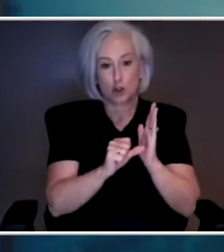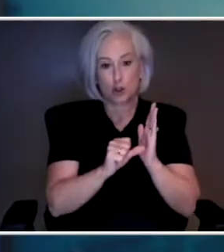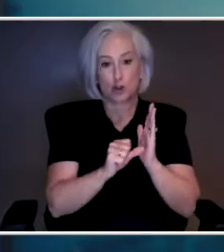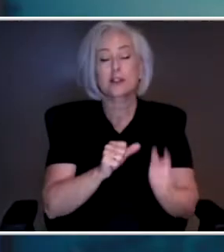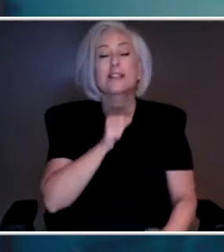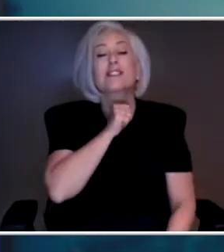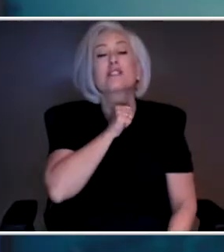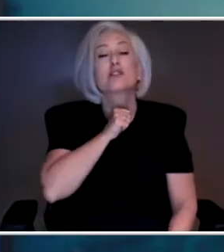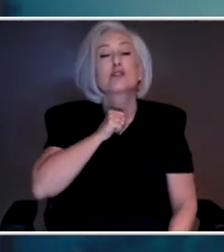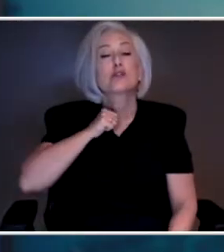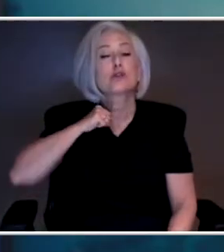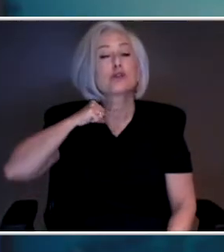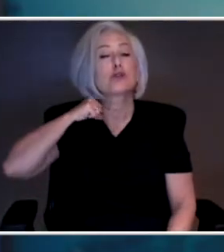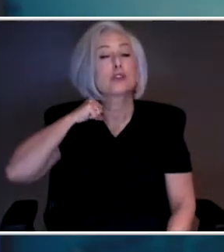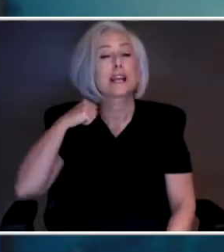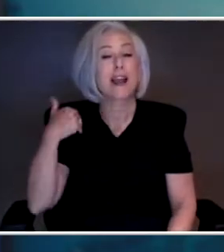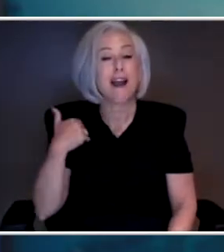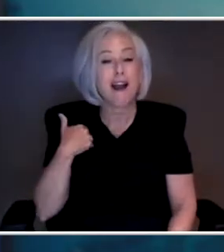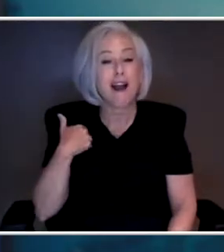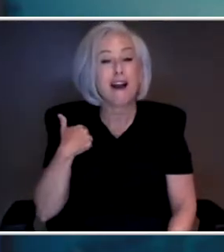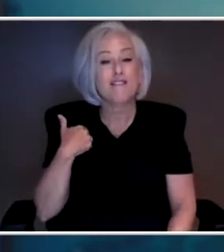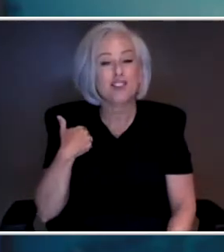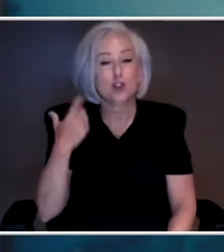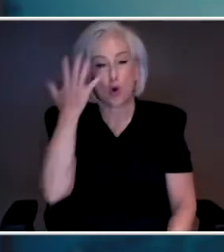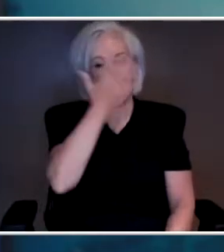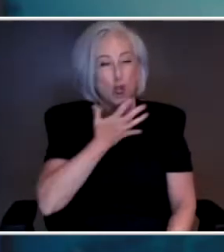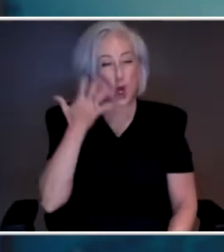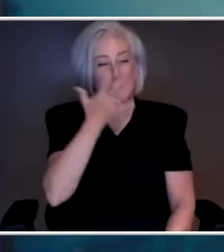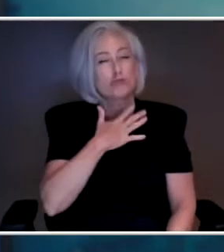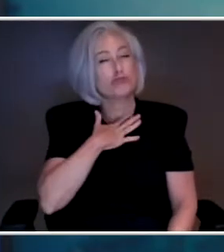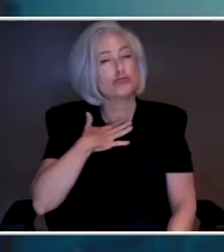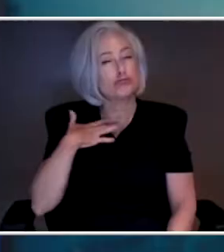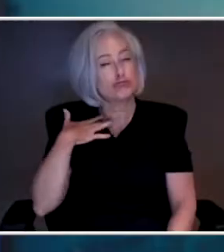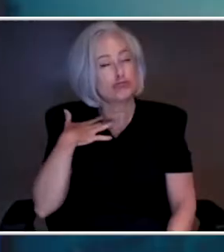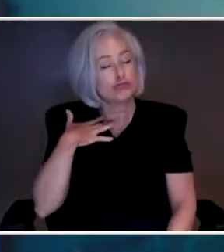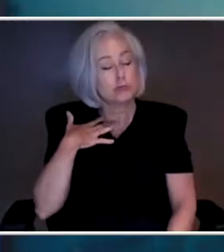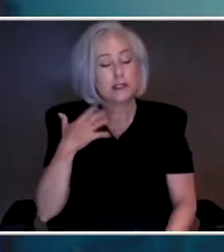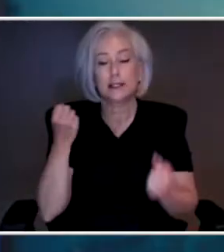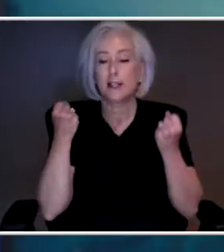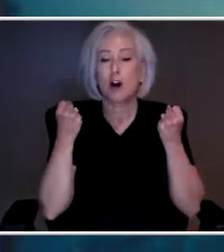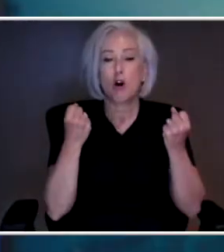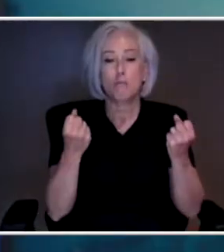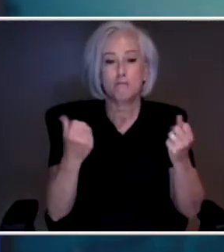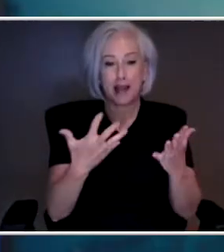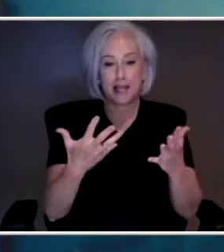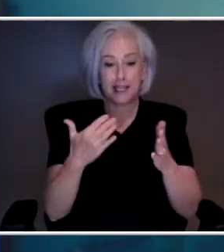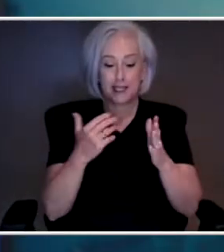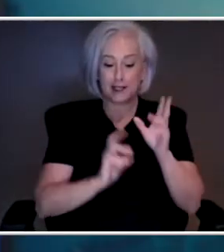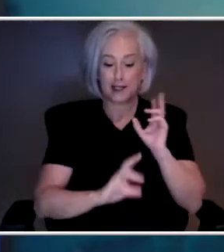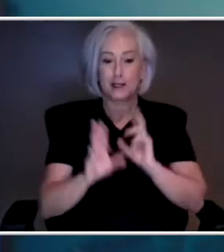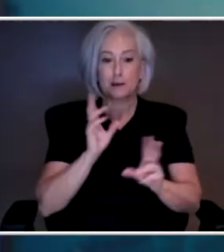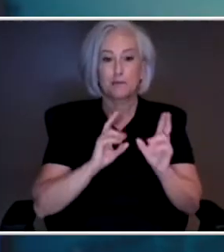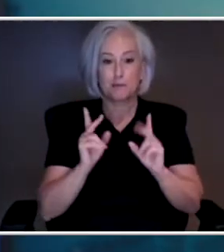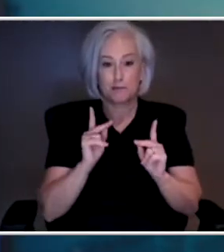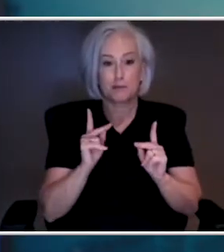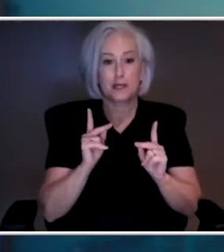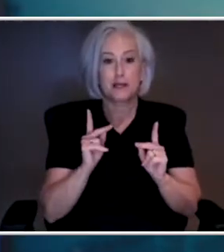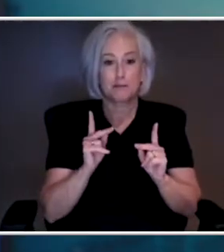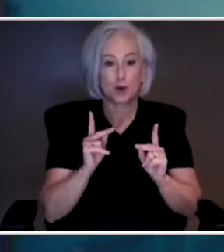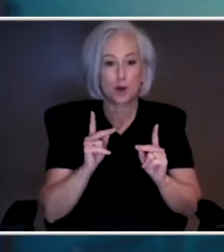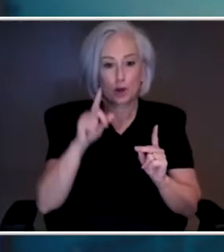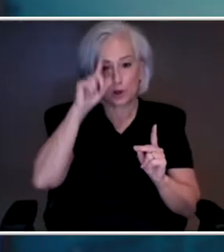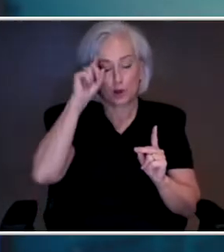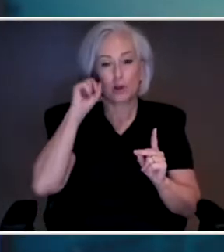neck, so there's cosmetic issues. A lot of people will essentially, you're trading a lump